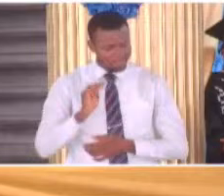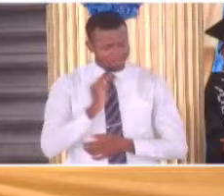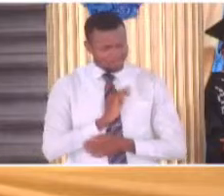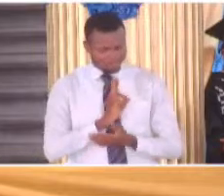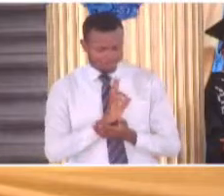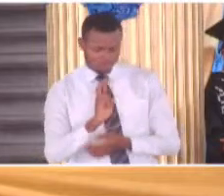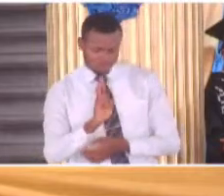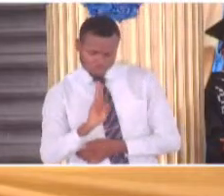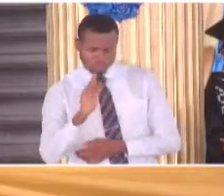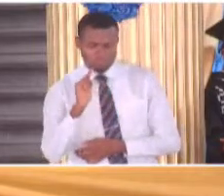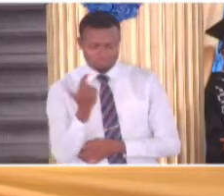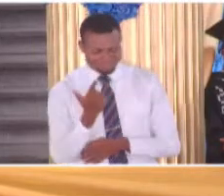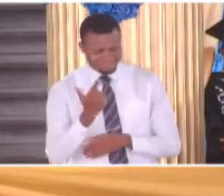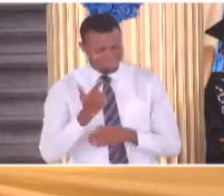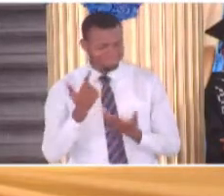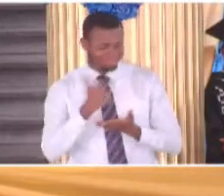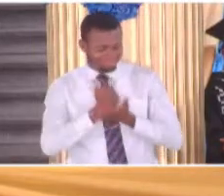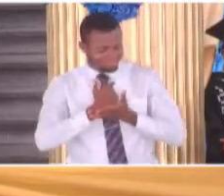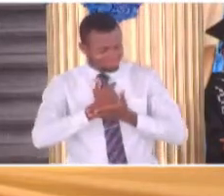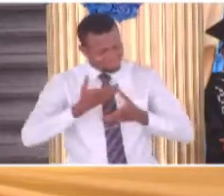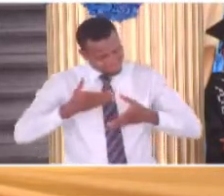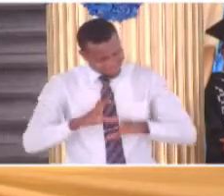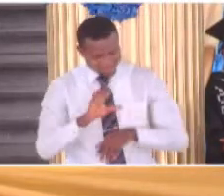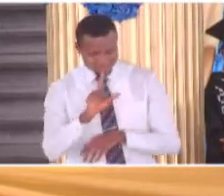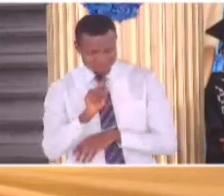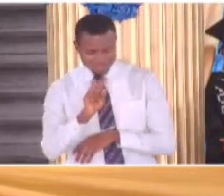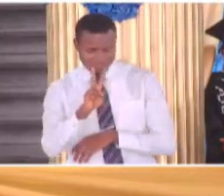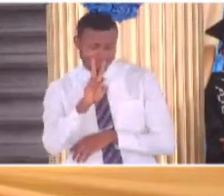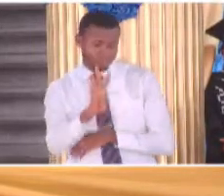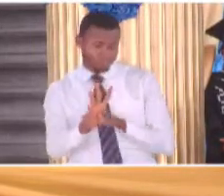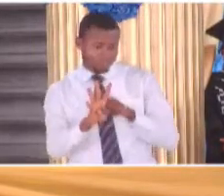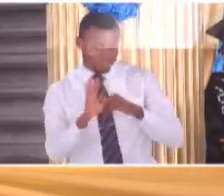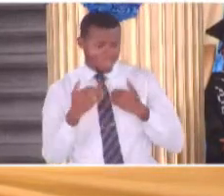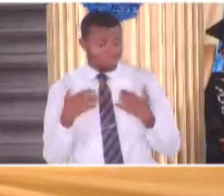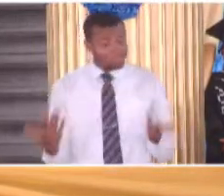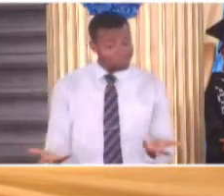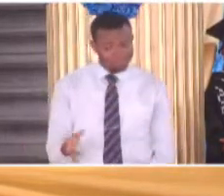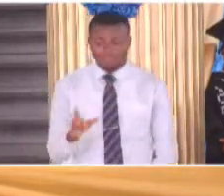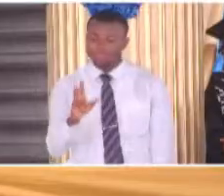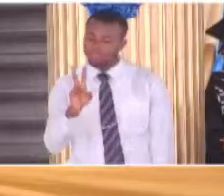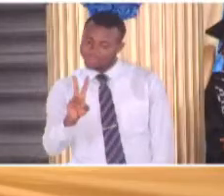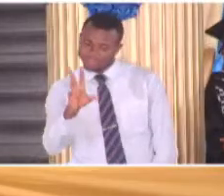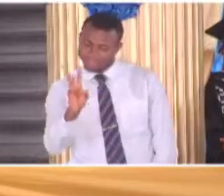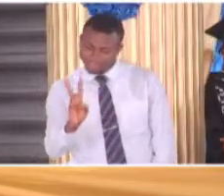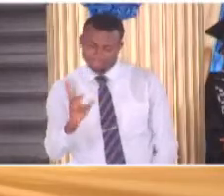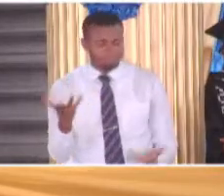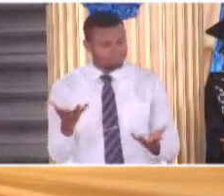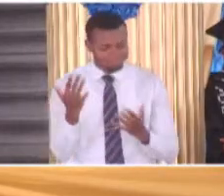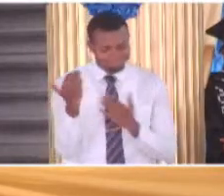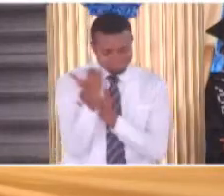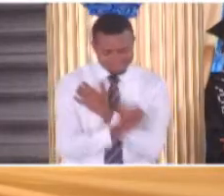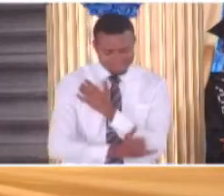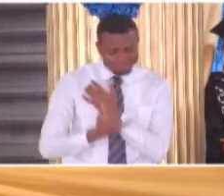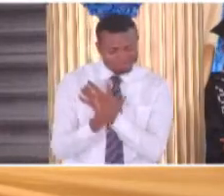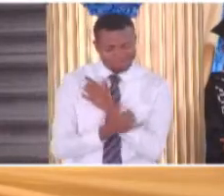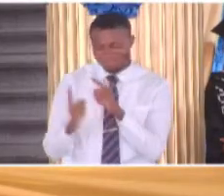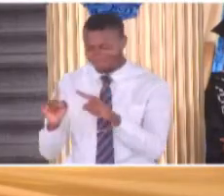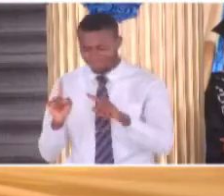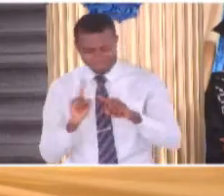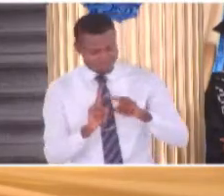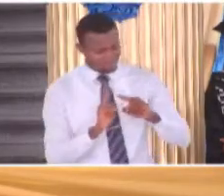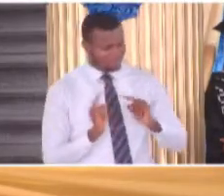UG graduating class of 2024 have come from 26 countries. The countries